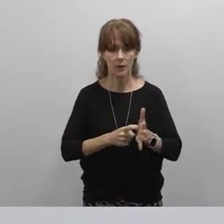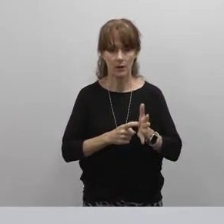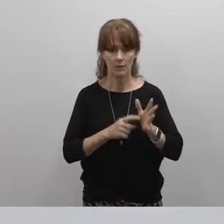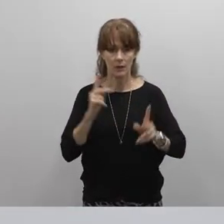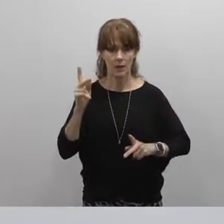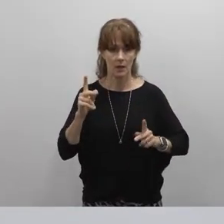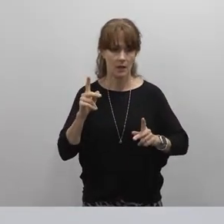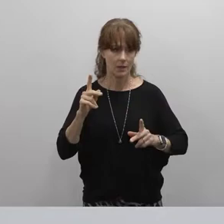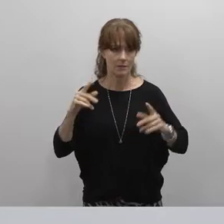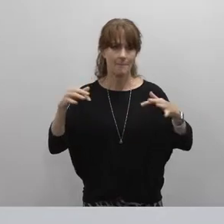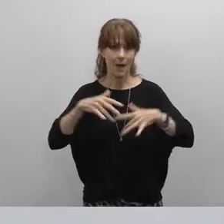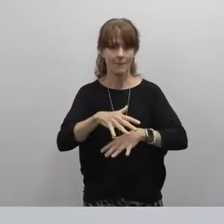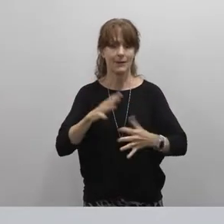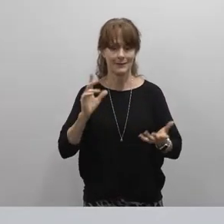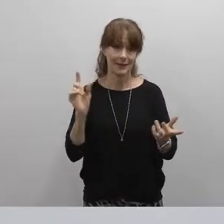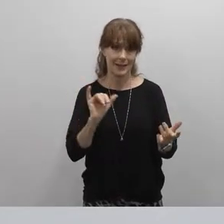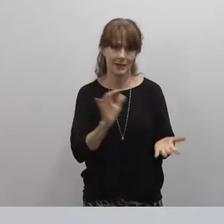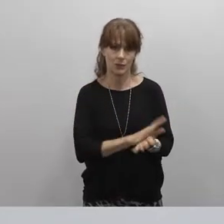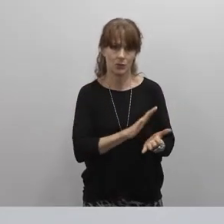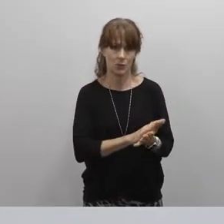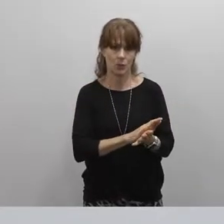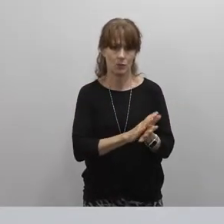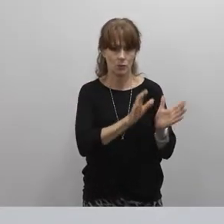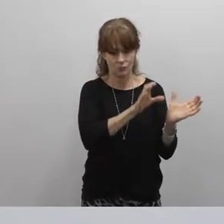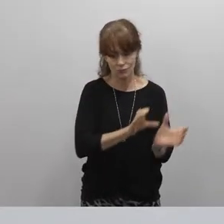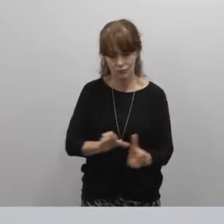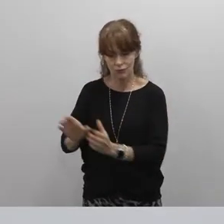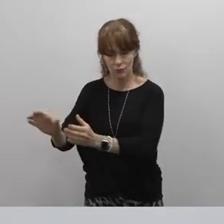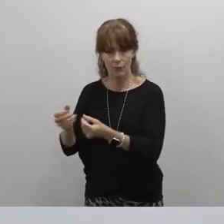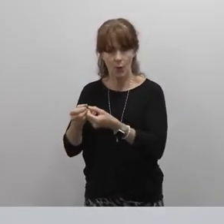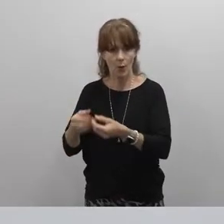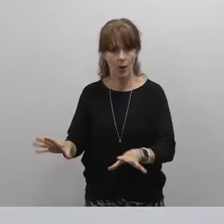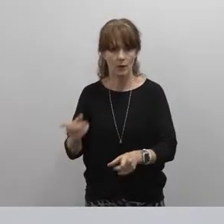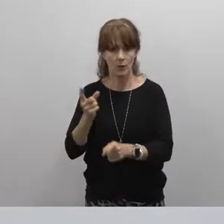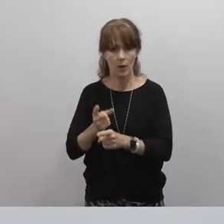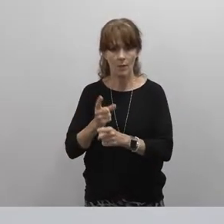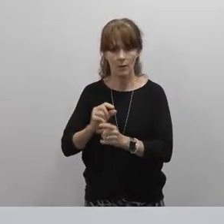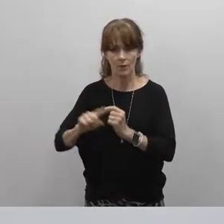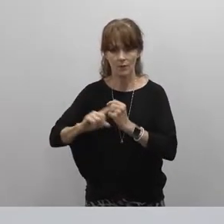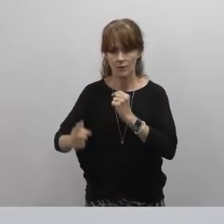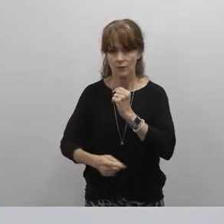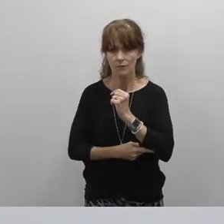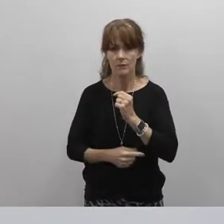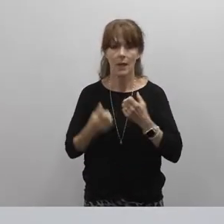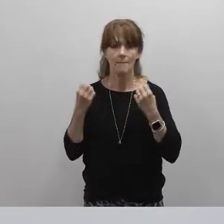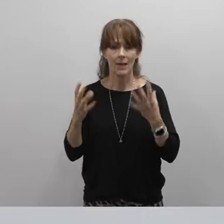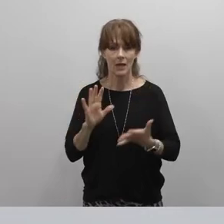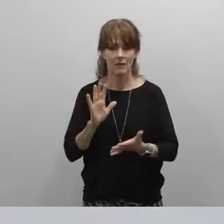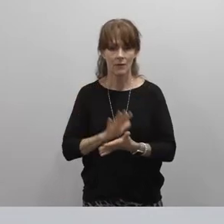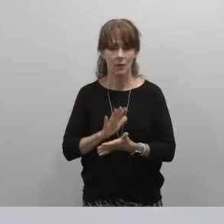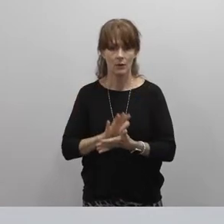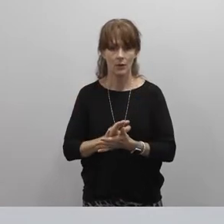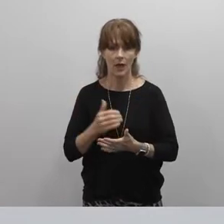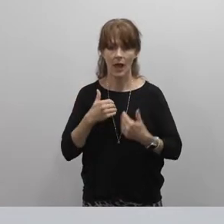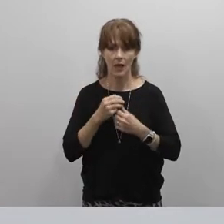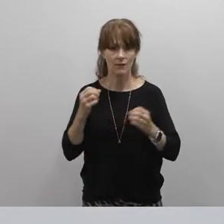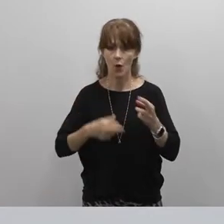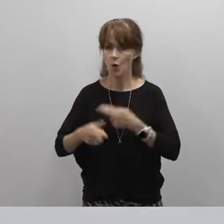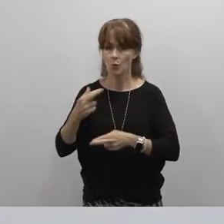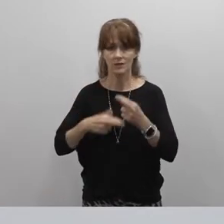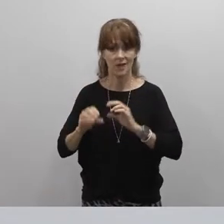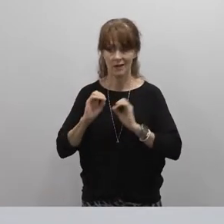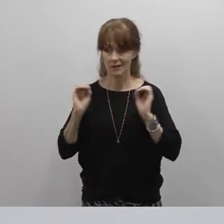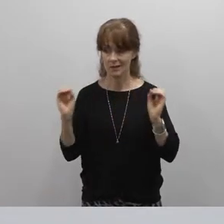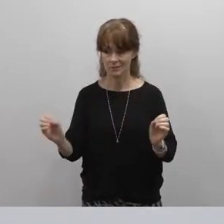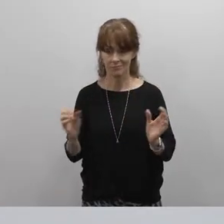as schools to divert their waste for proper disposal, and many of our schools, as Karen said, have no recycling at